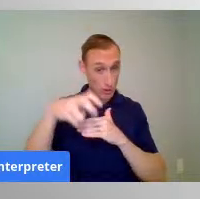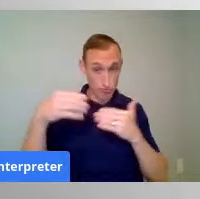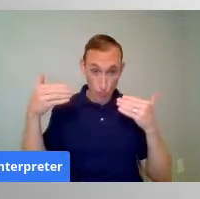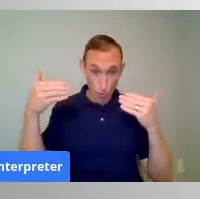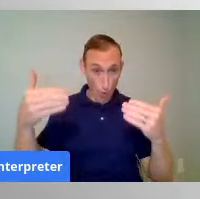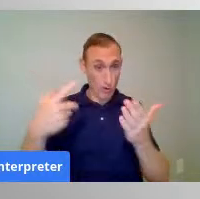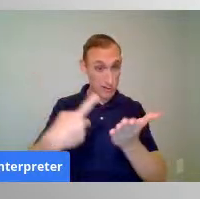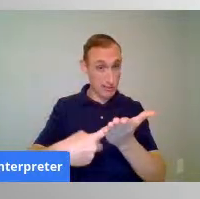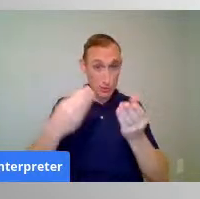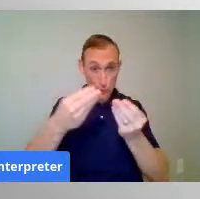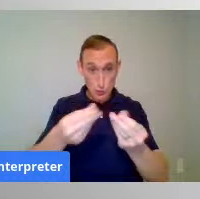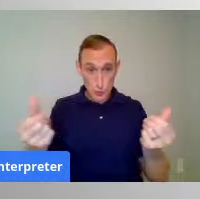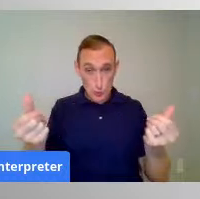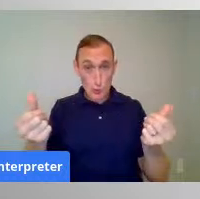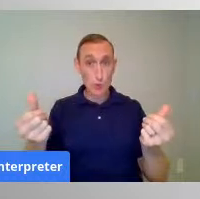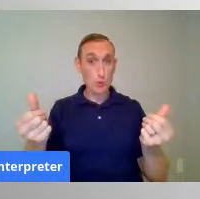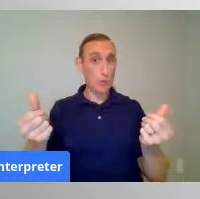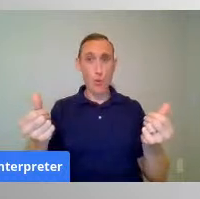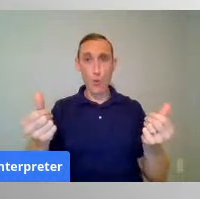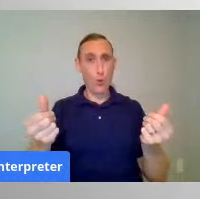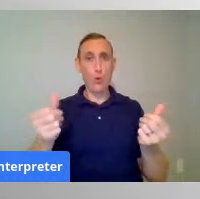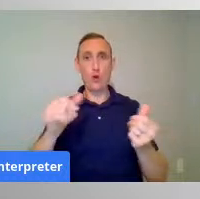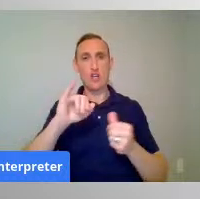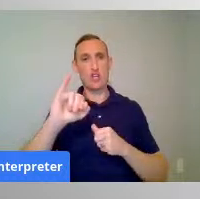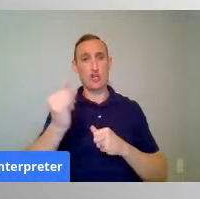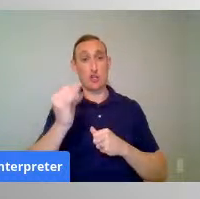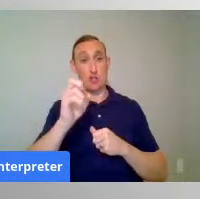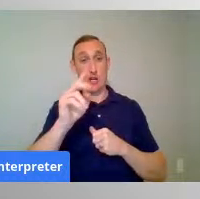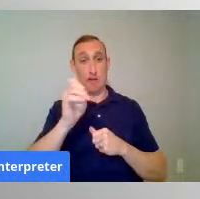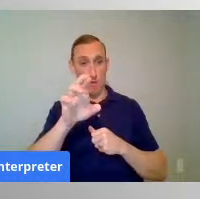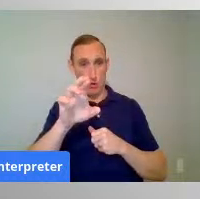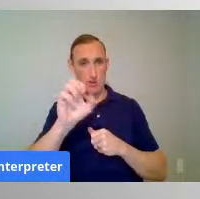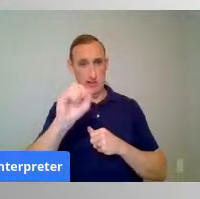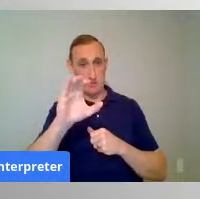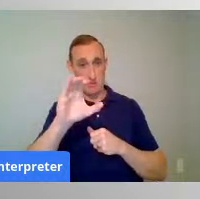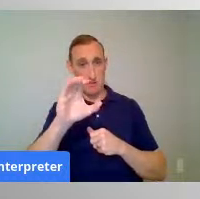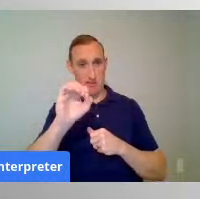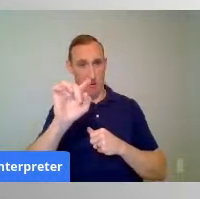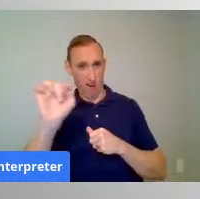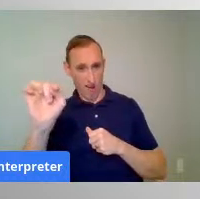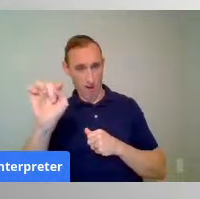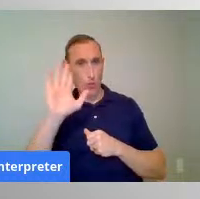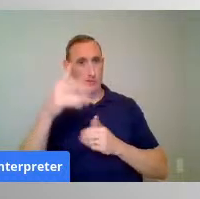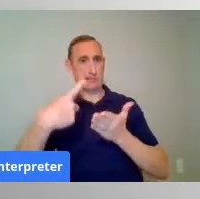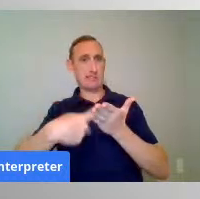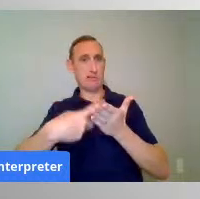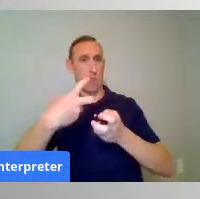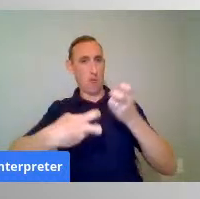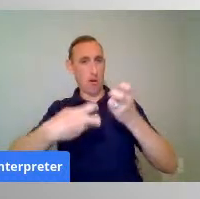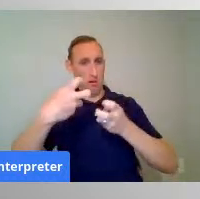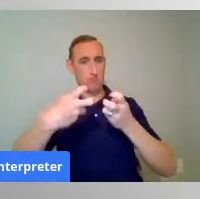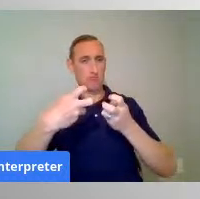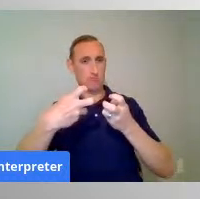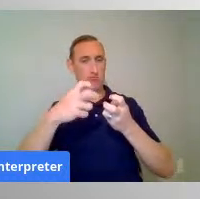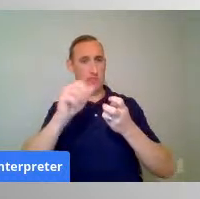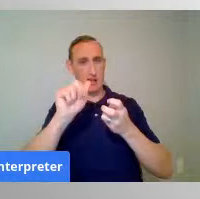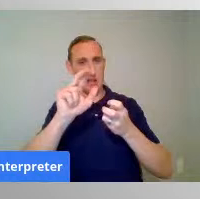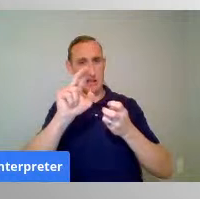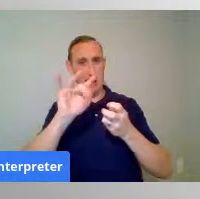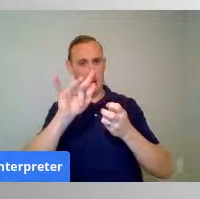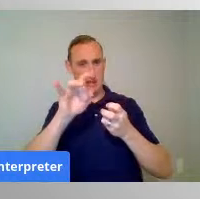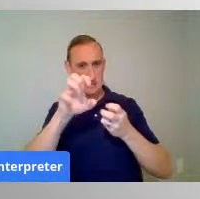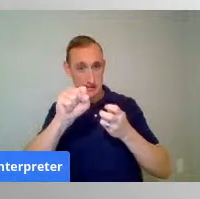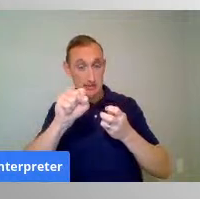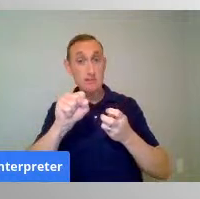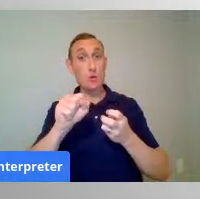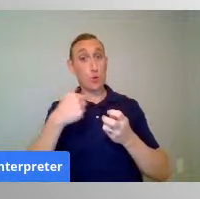Jennifer Scott, who's our Executive Director of Leadership Development, will be guiding you actually through a problem analysis. We all heard 4 great presentations